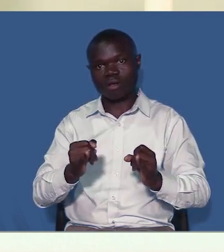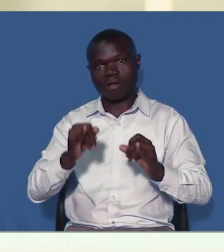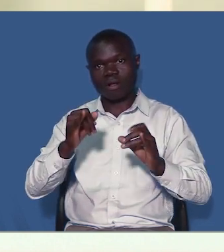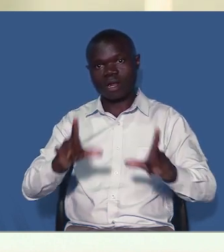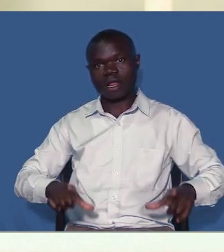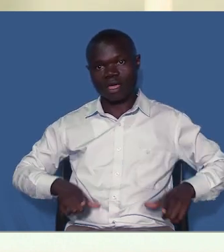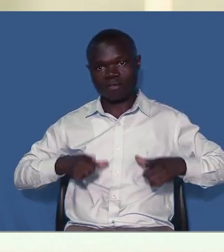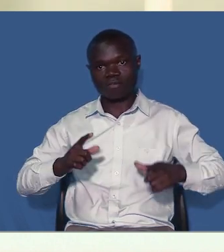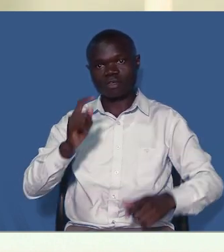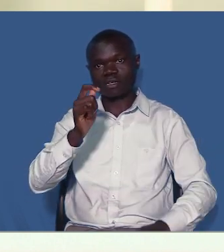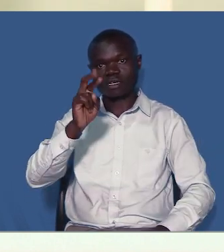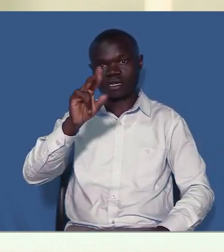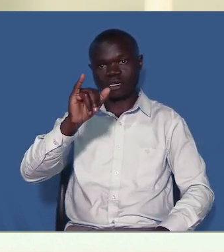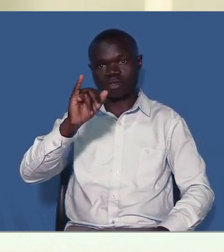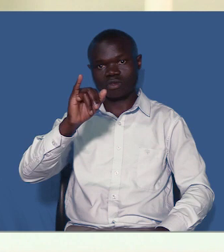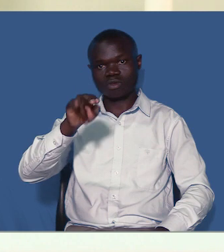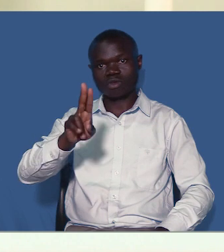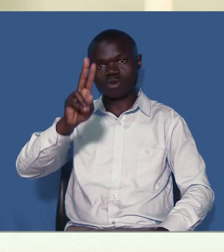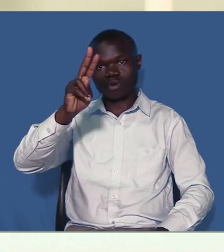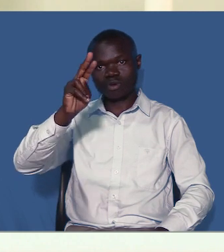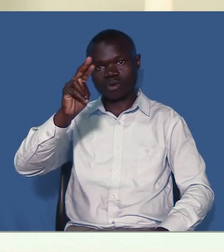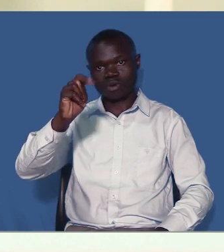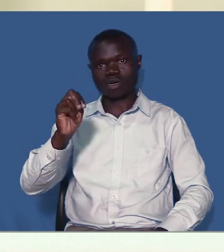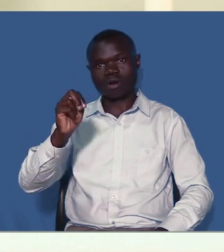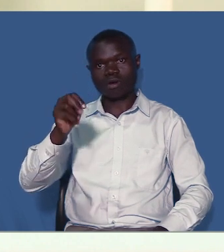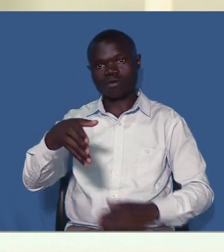the triune God. It is important